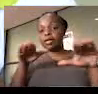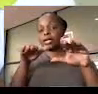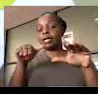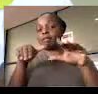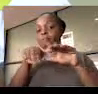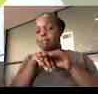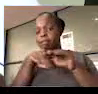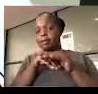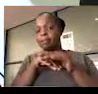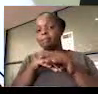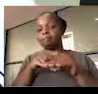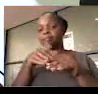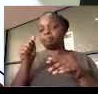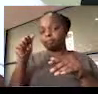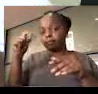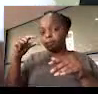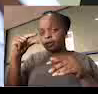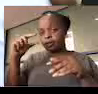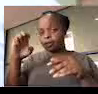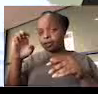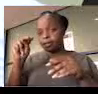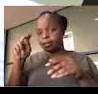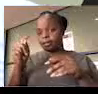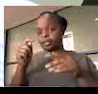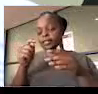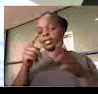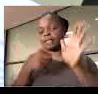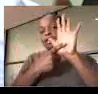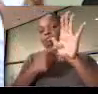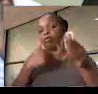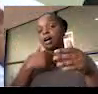Store, search Kupa Kenya, and then you are going to upload